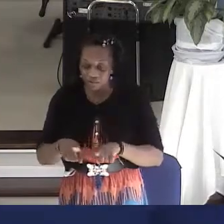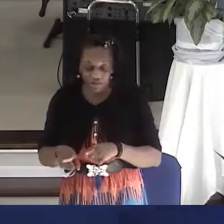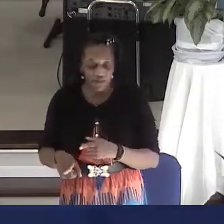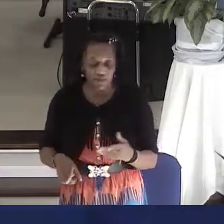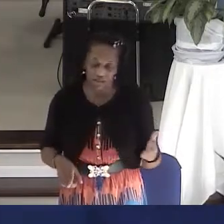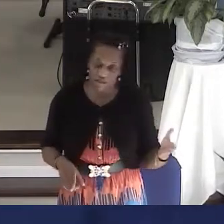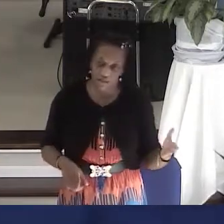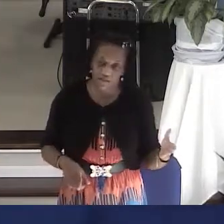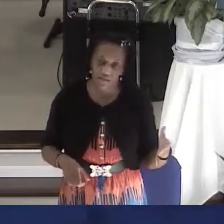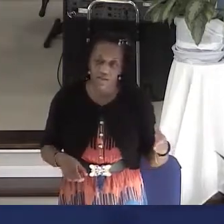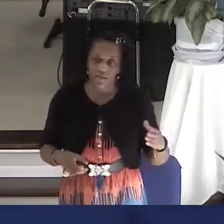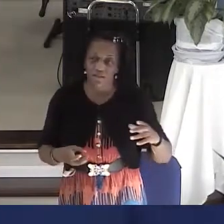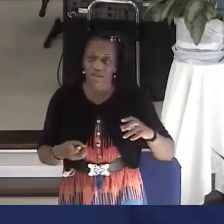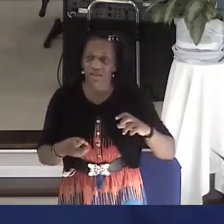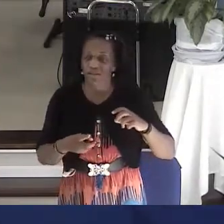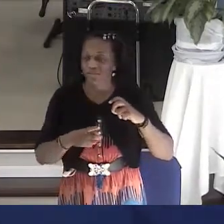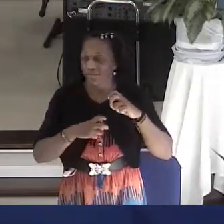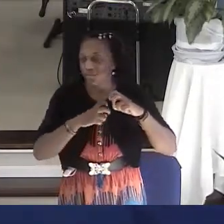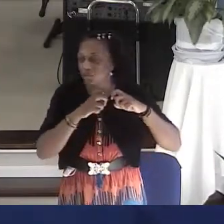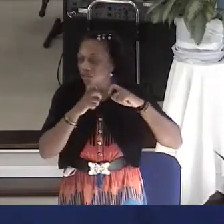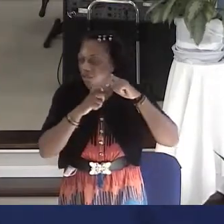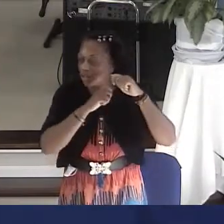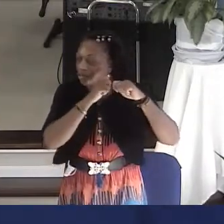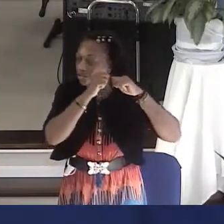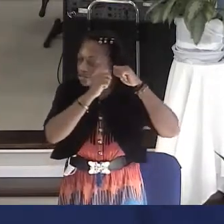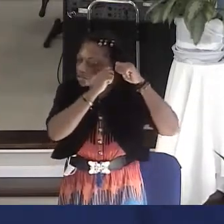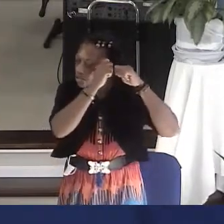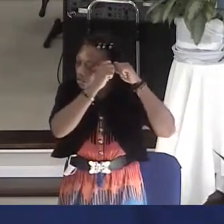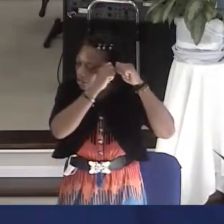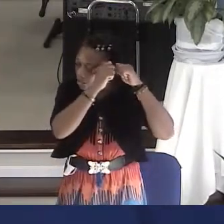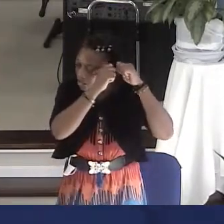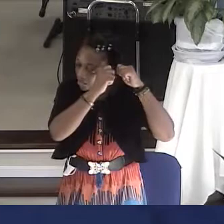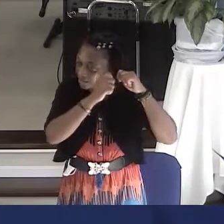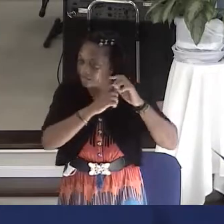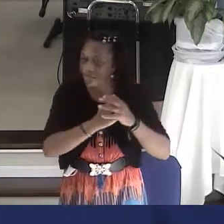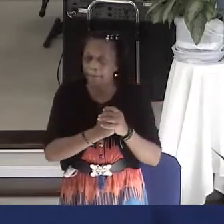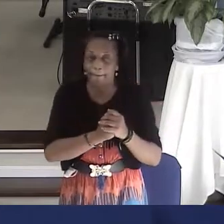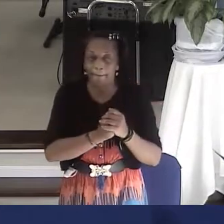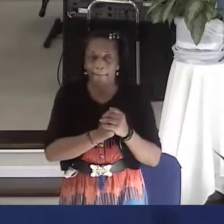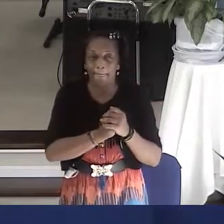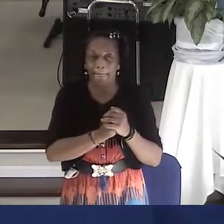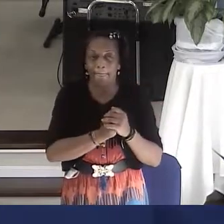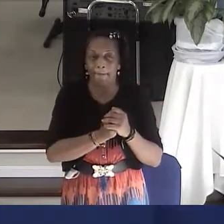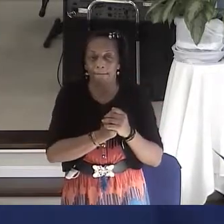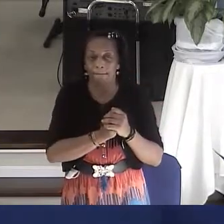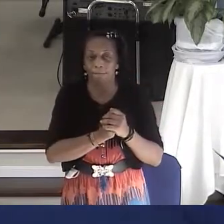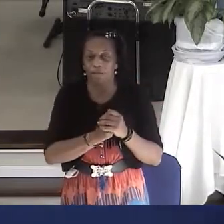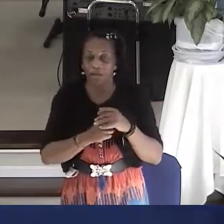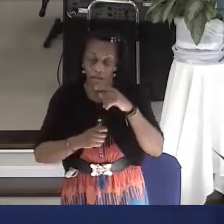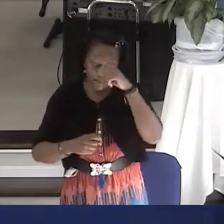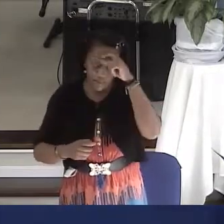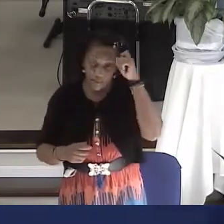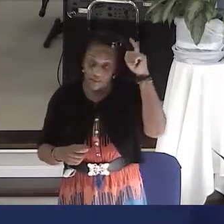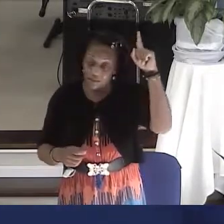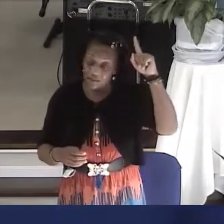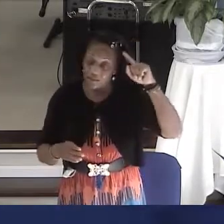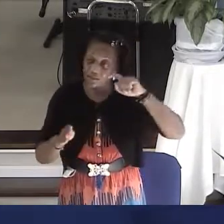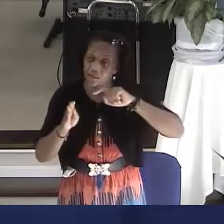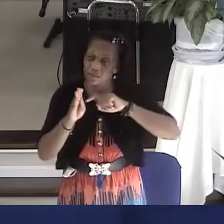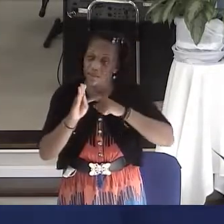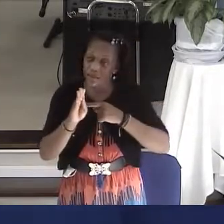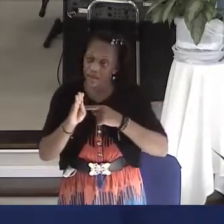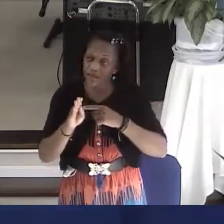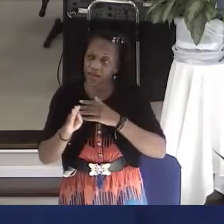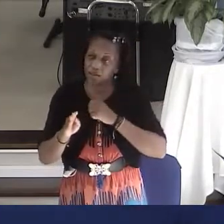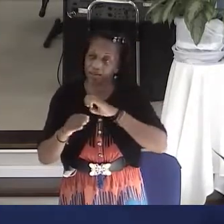because we know we have the alpha and the omega. So we're just giving everything to him this morning. We're just asking him to